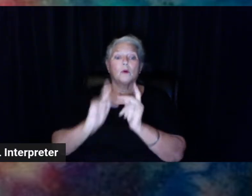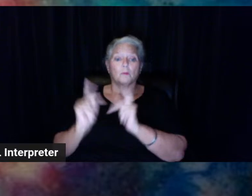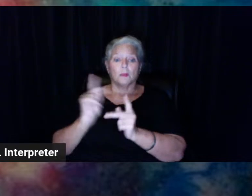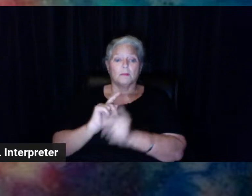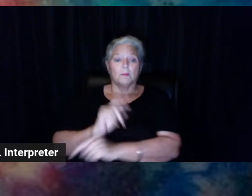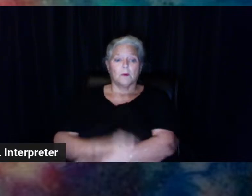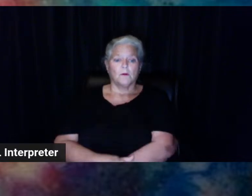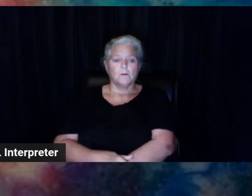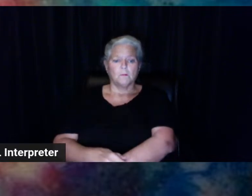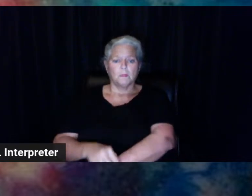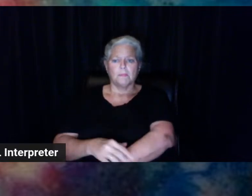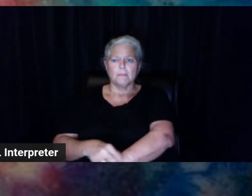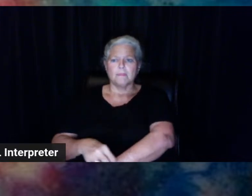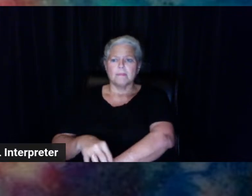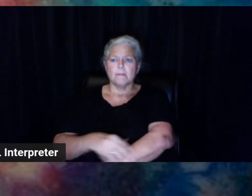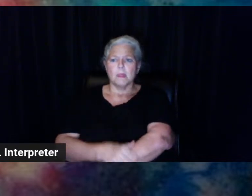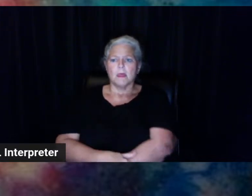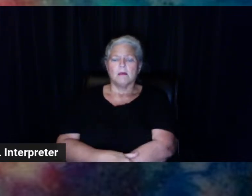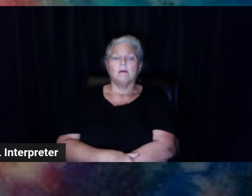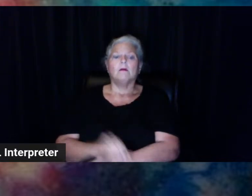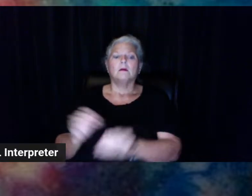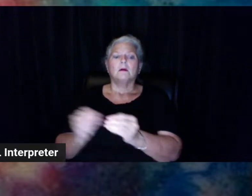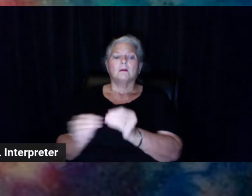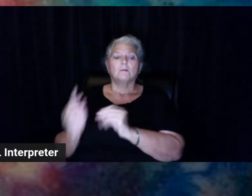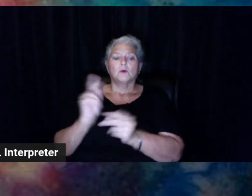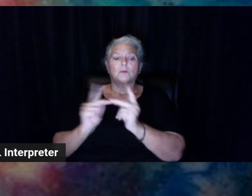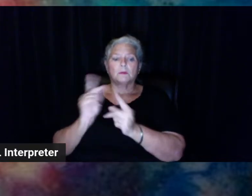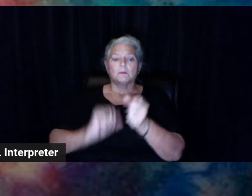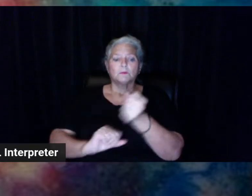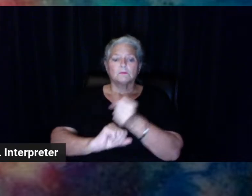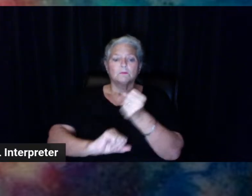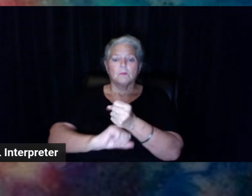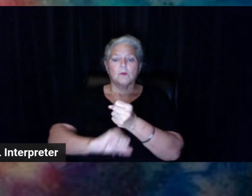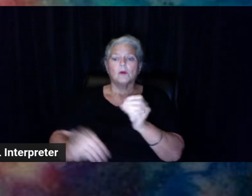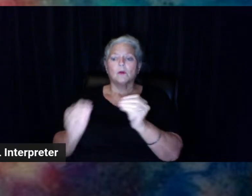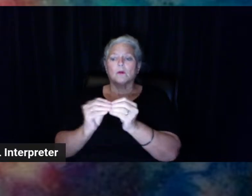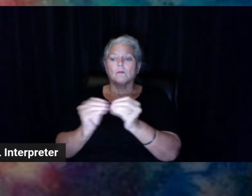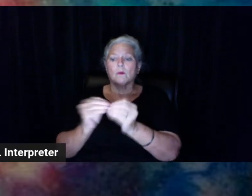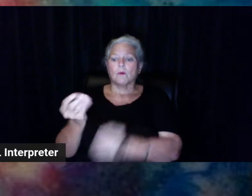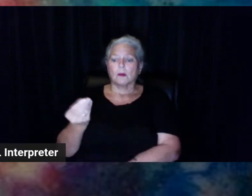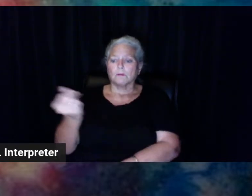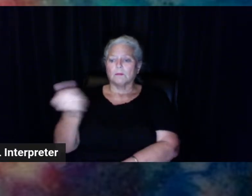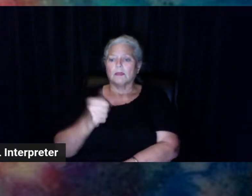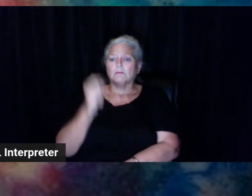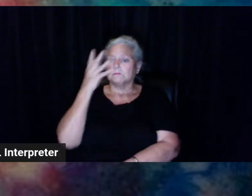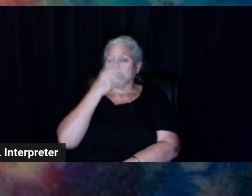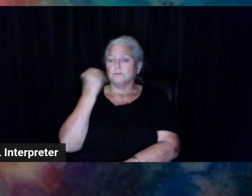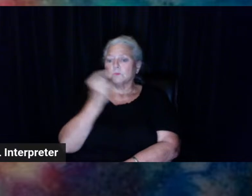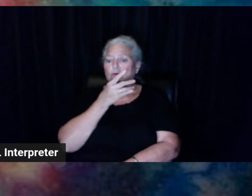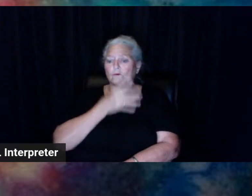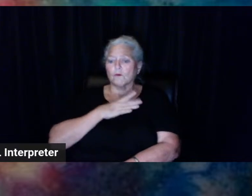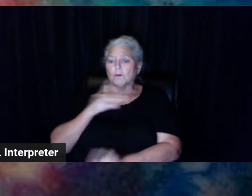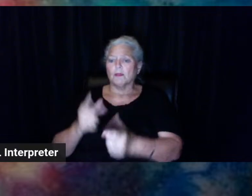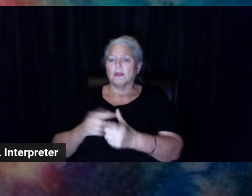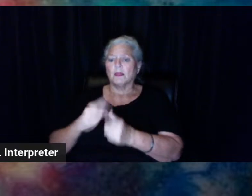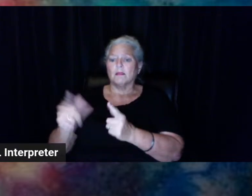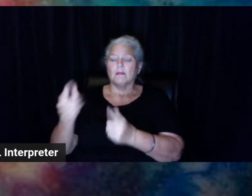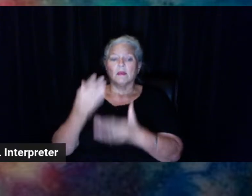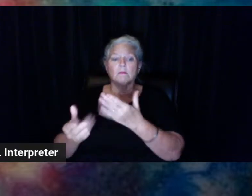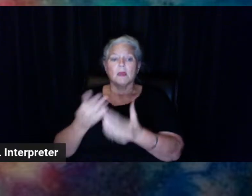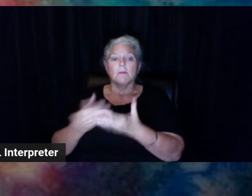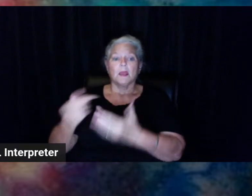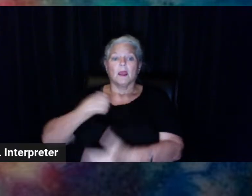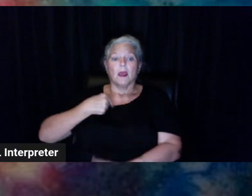thank you, Lori, for joining. The more people support us, the more I can pay this lovely woman. And then I maybe can hire